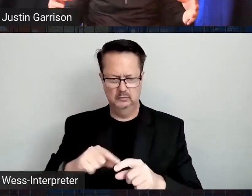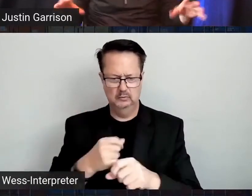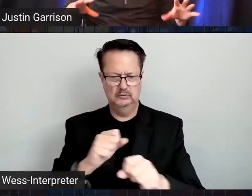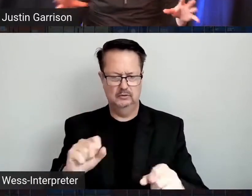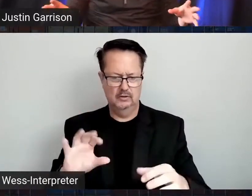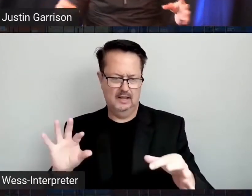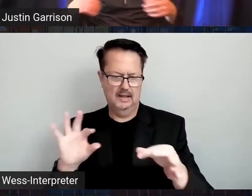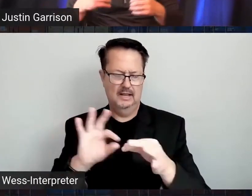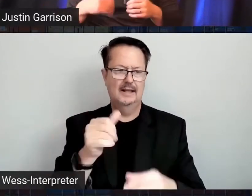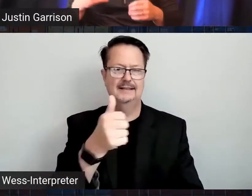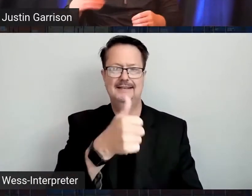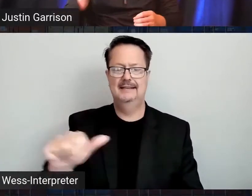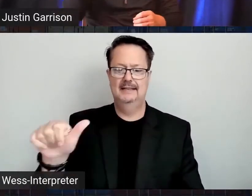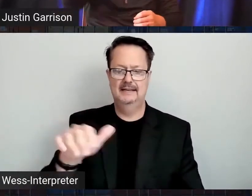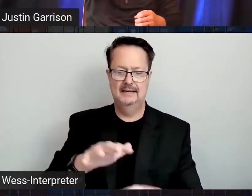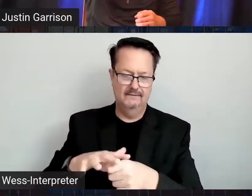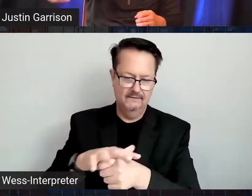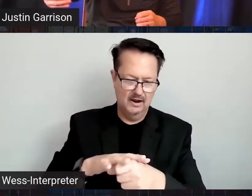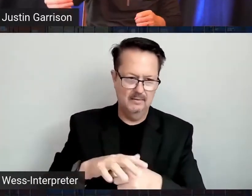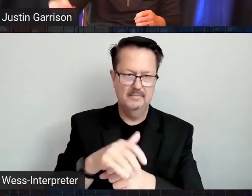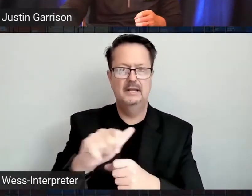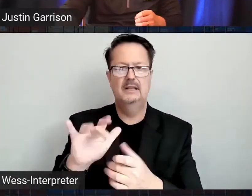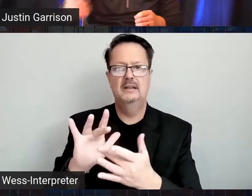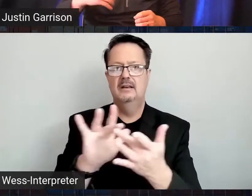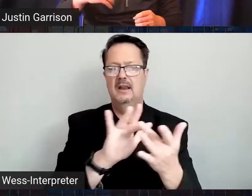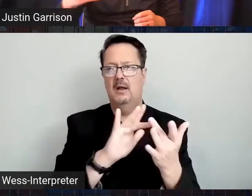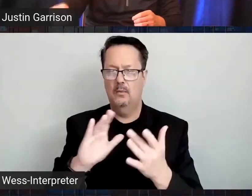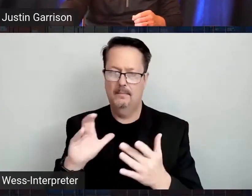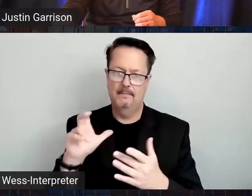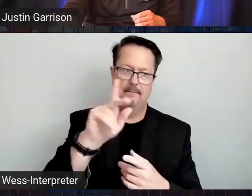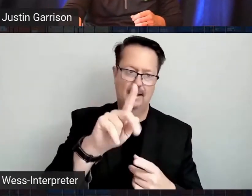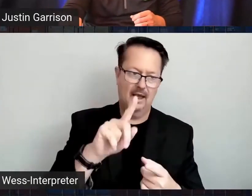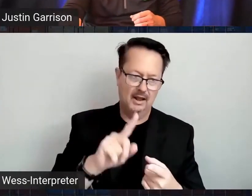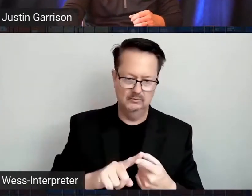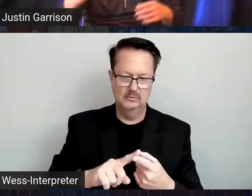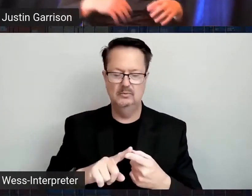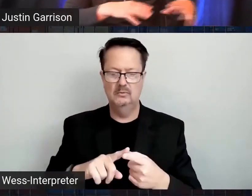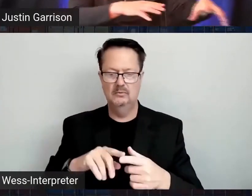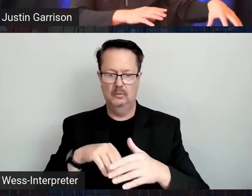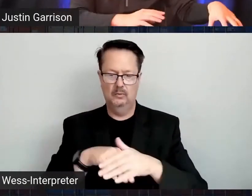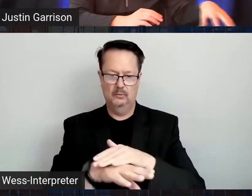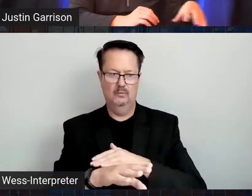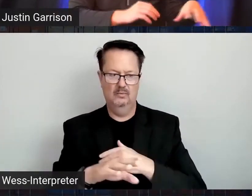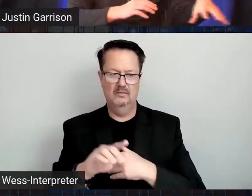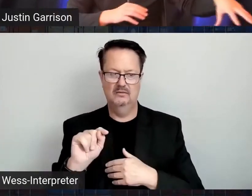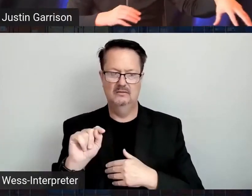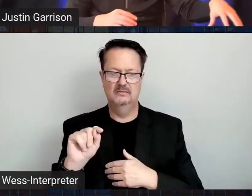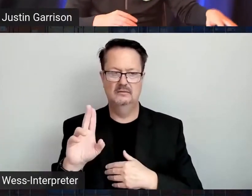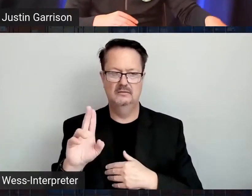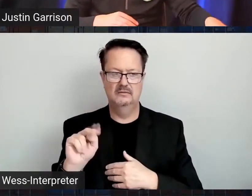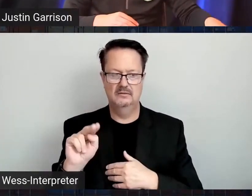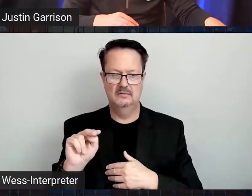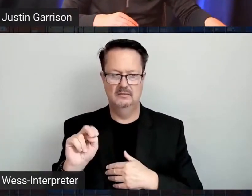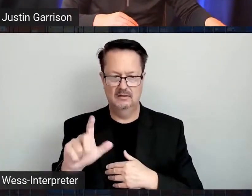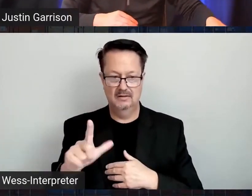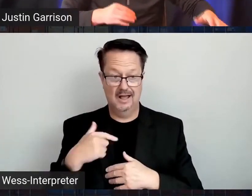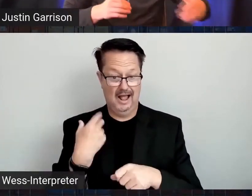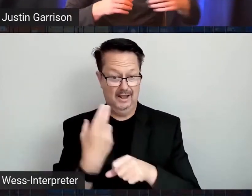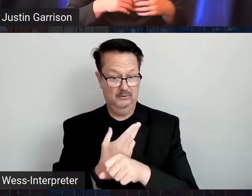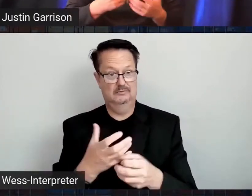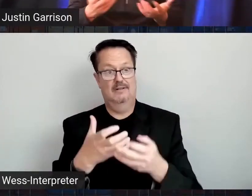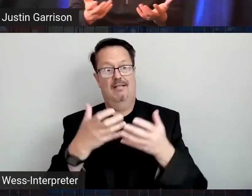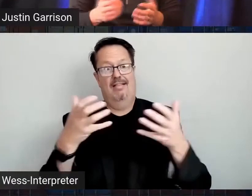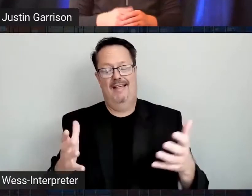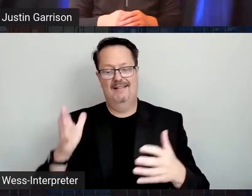any environment, any network back into the AWS APIs through a tunnel. I did use it a lot at a previous job